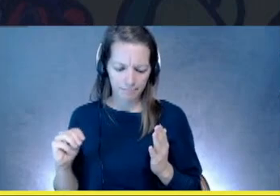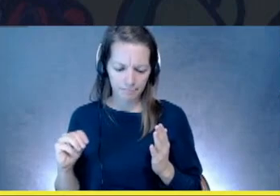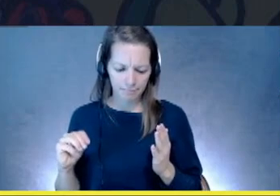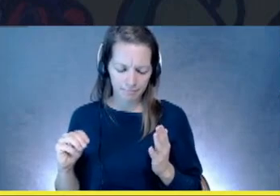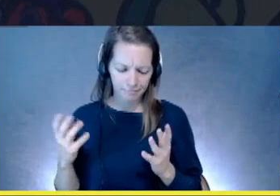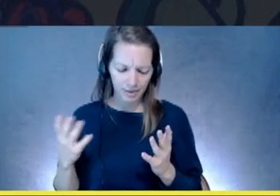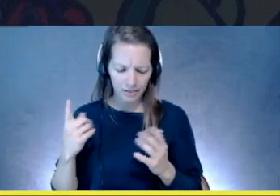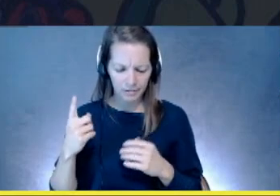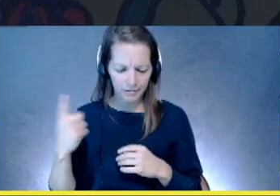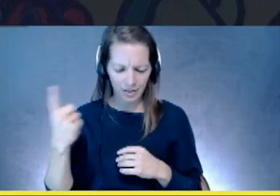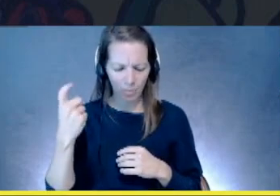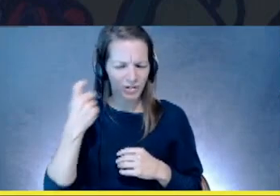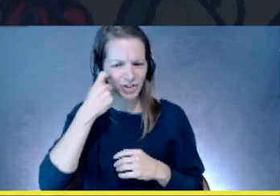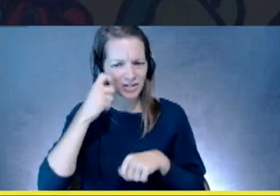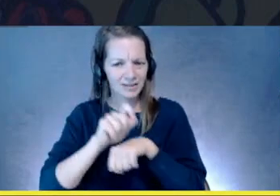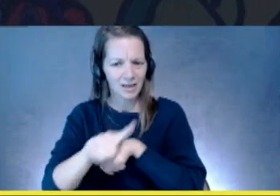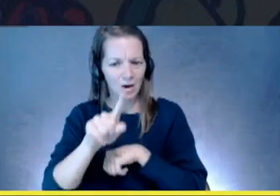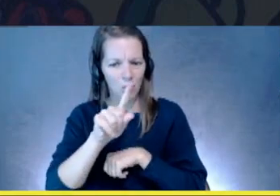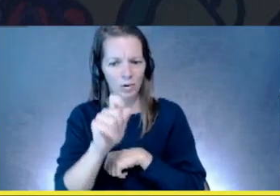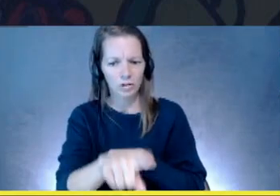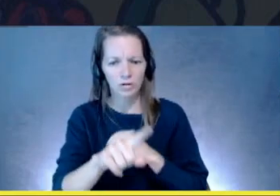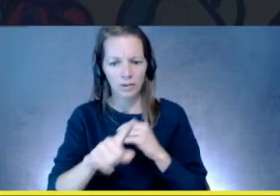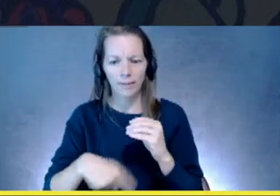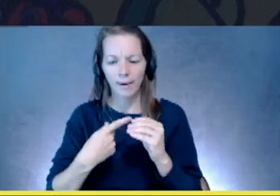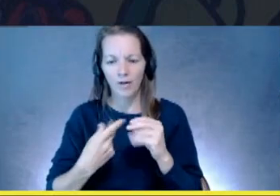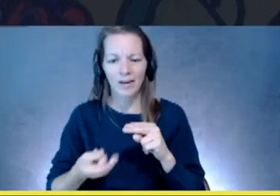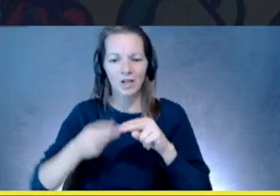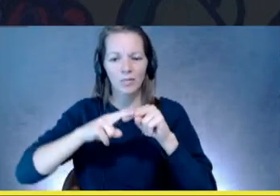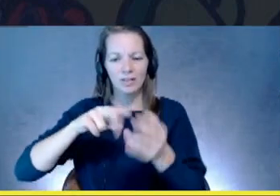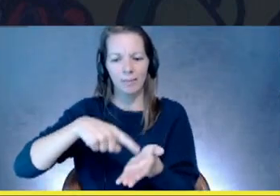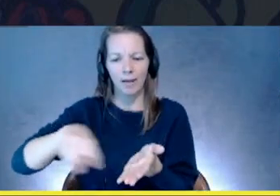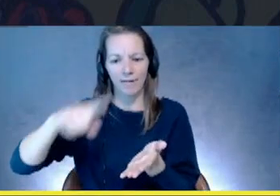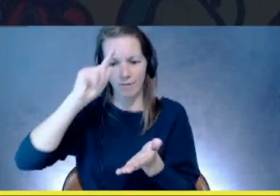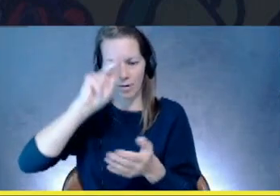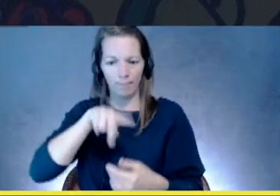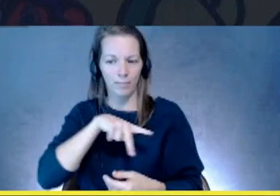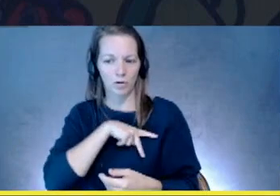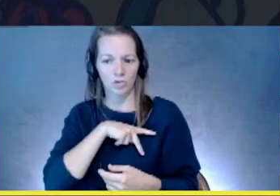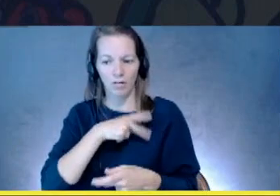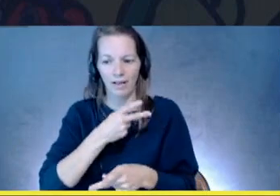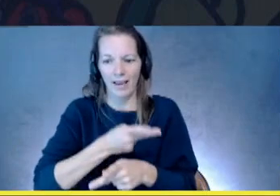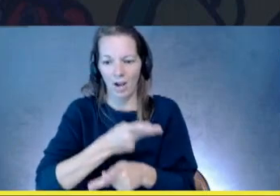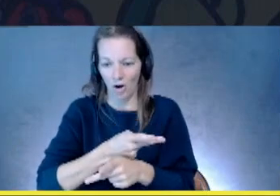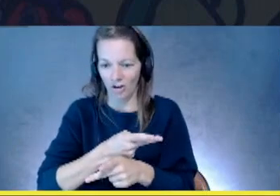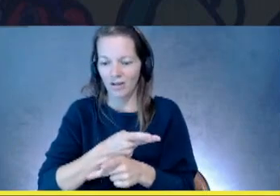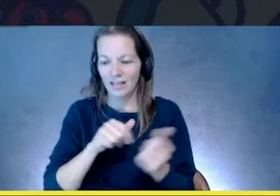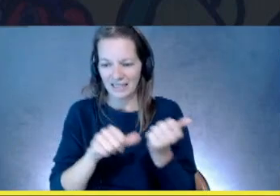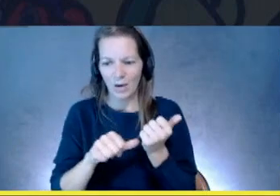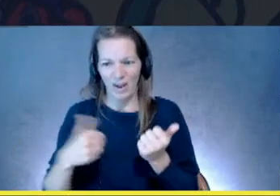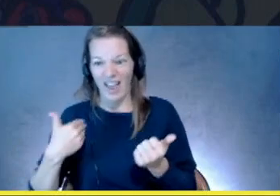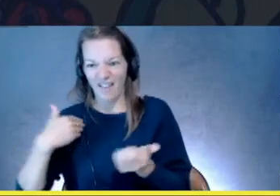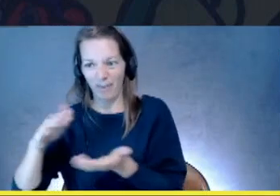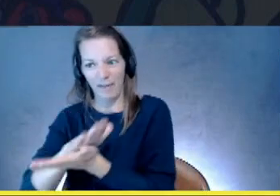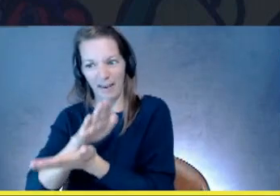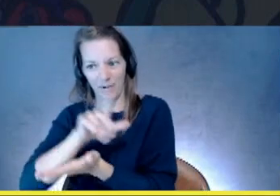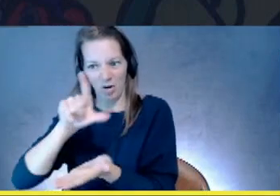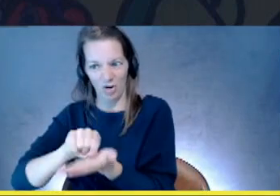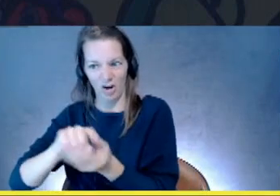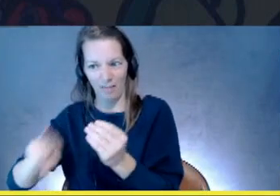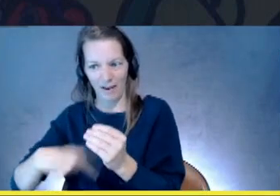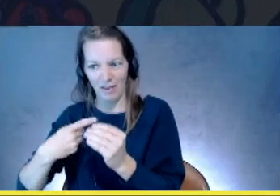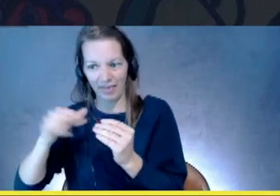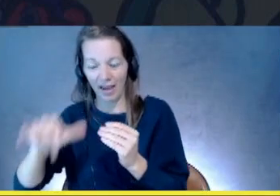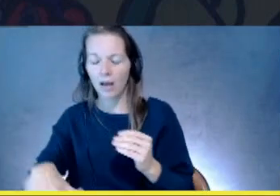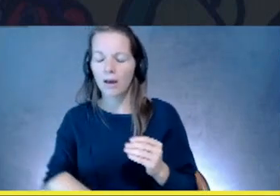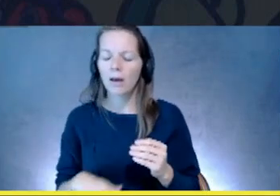Someone just sent in a question about increasing pay for personal care assistants. I know we have a paper on that. I'll just also note, when I was in